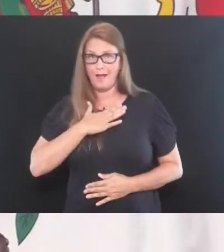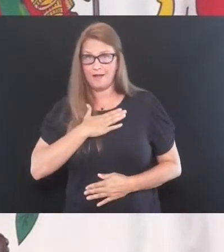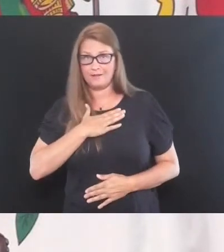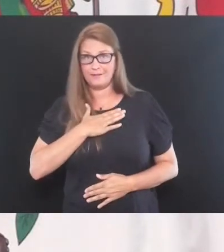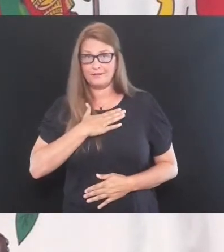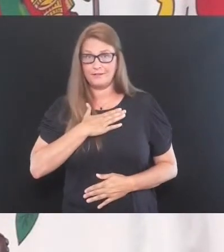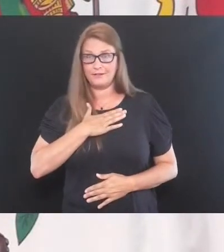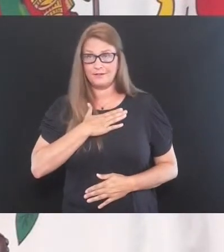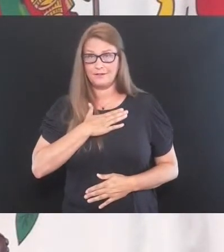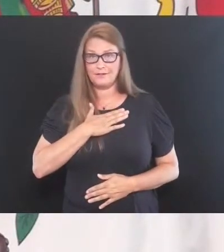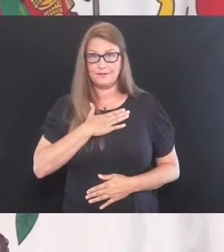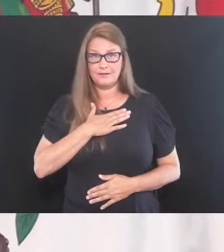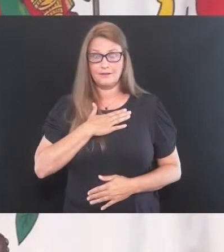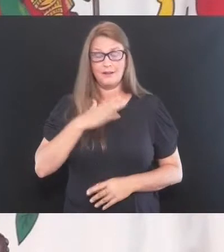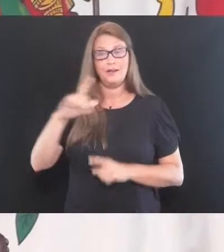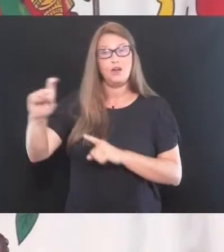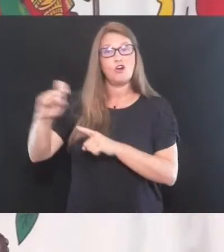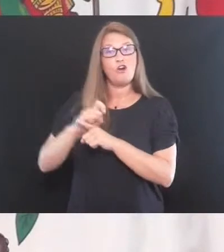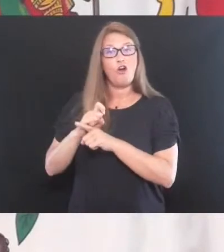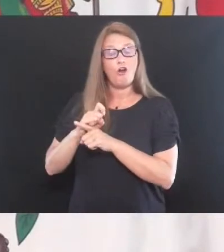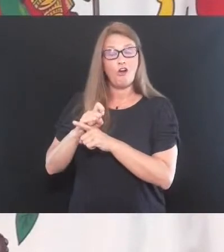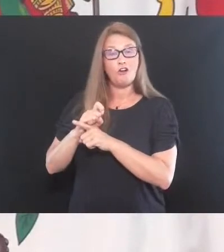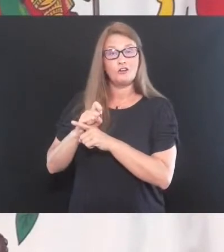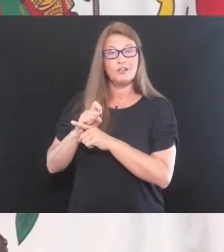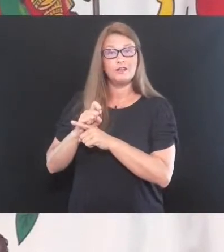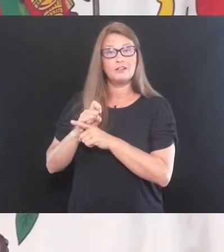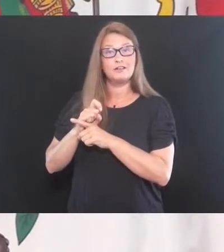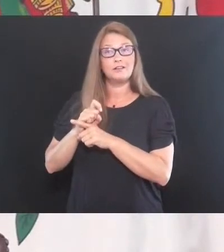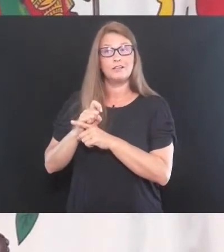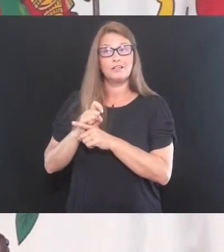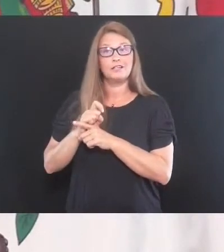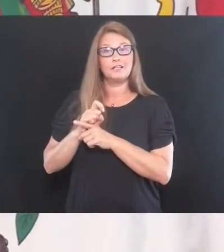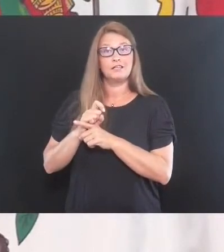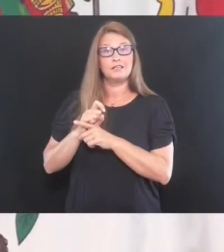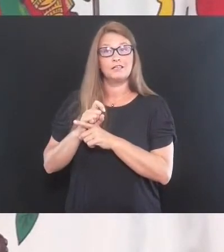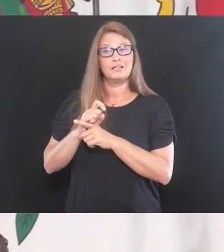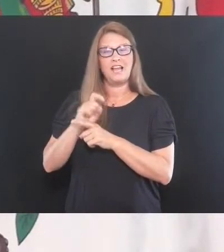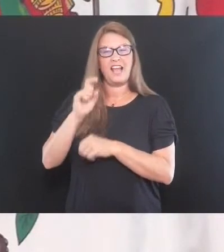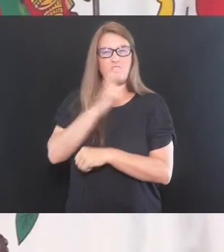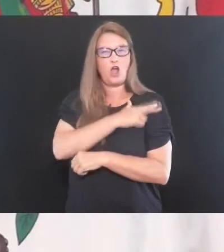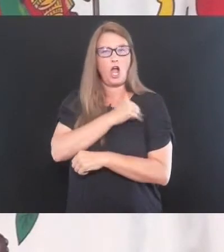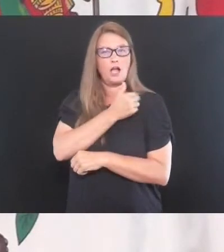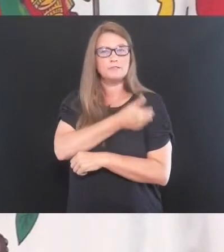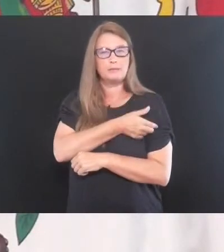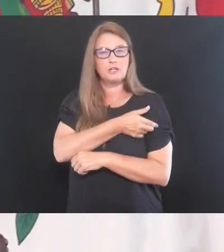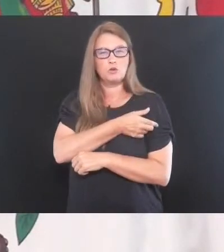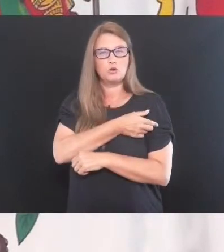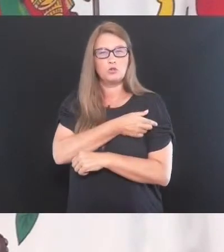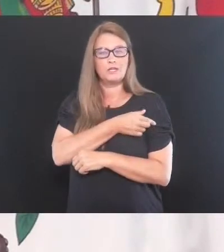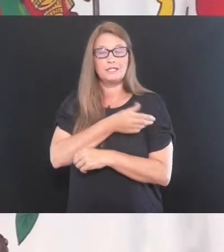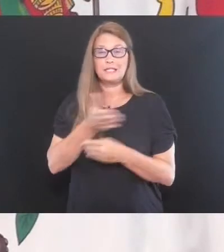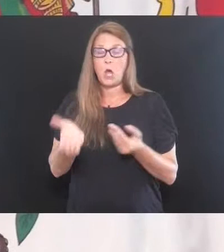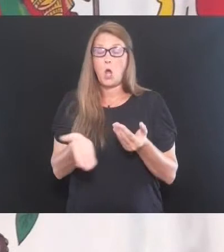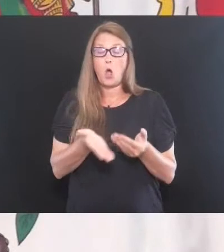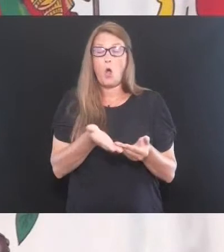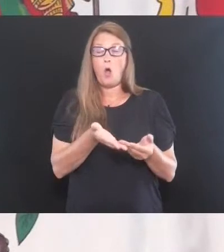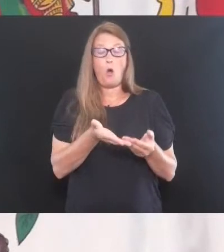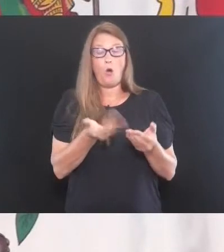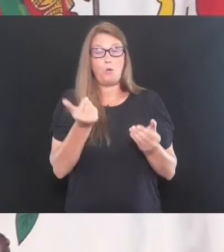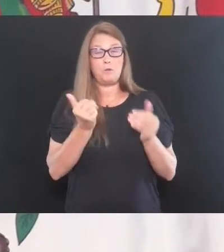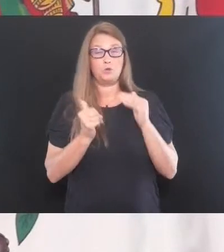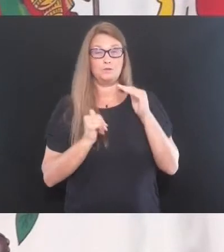just called over the weekend. Her hospital is right on the verge of being maxed